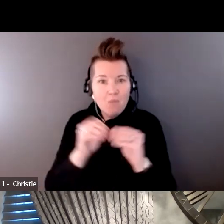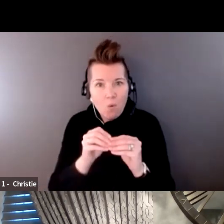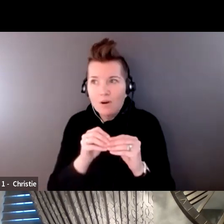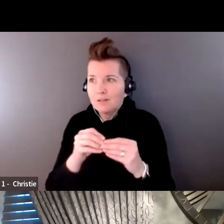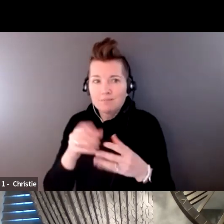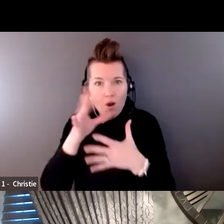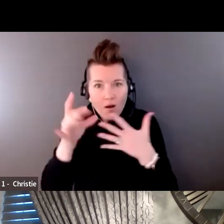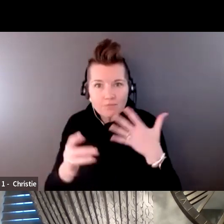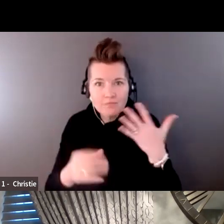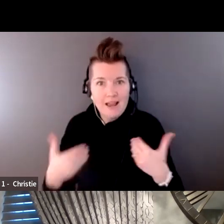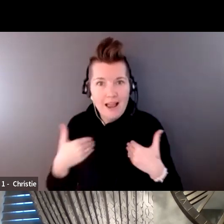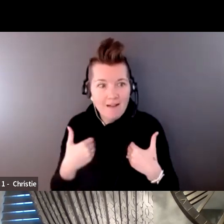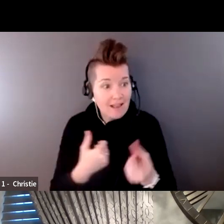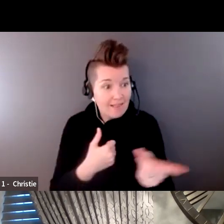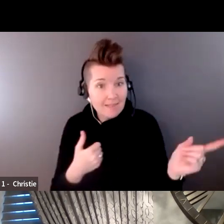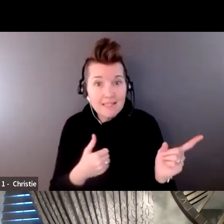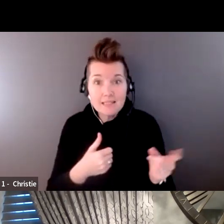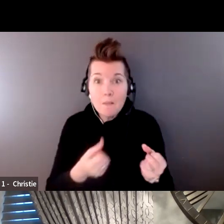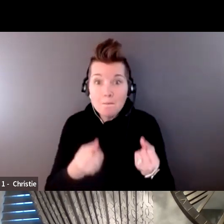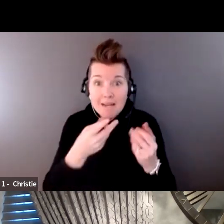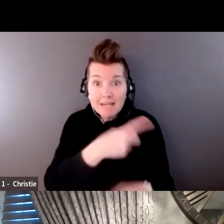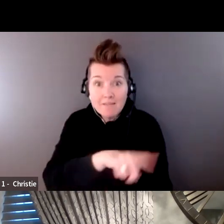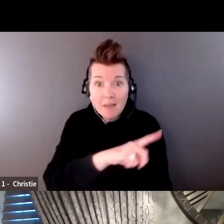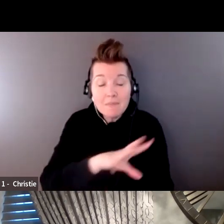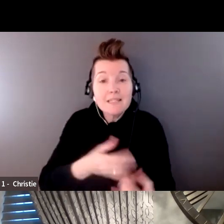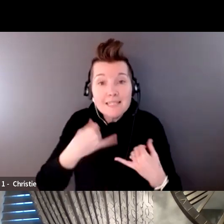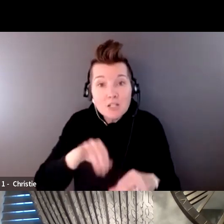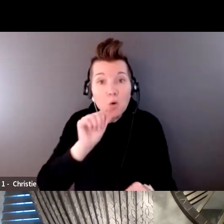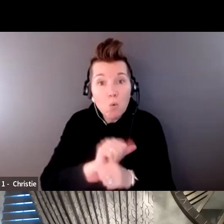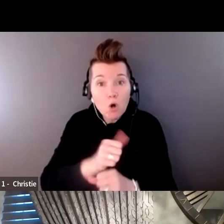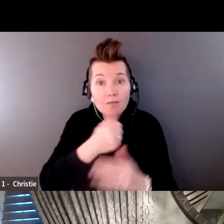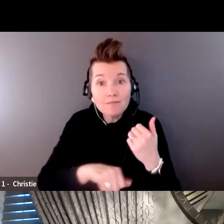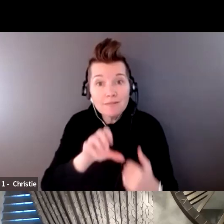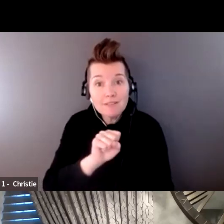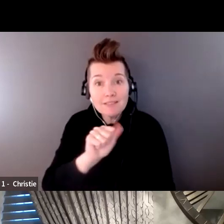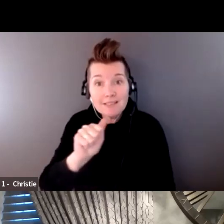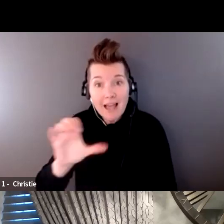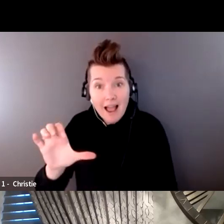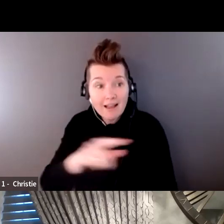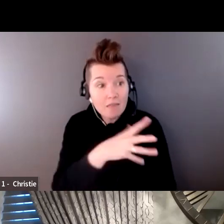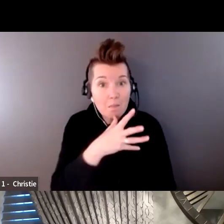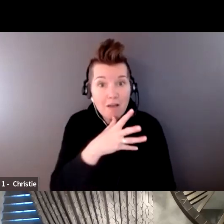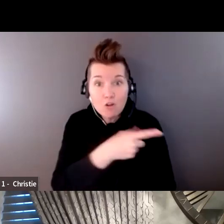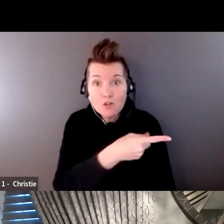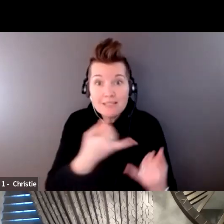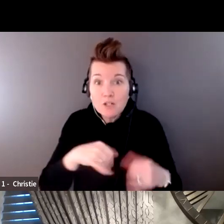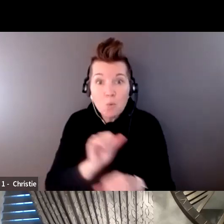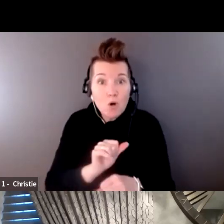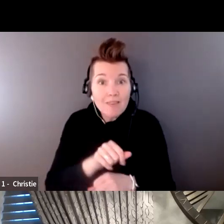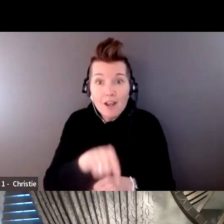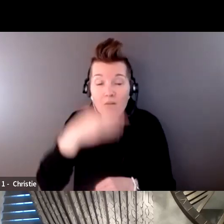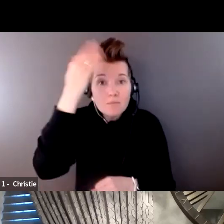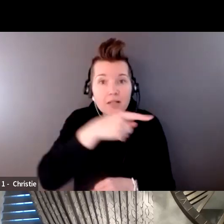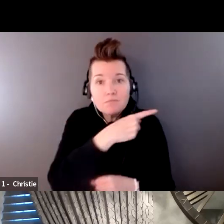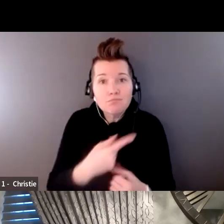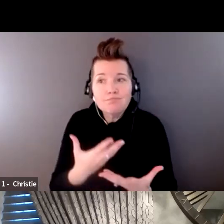for SAAAC, and they work as volunteers because they're just so grateful for the opportunities that we've given their children. So they come in and they help